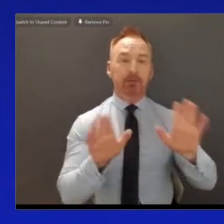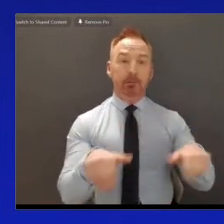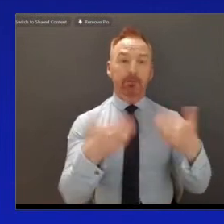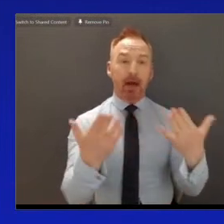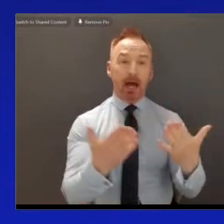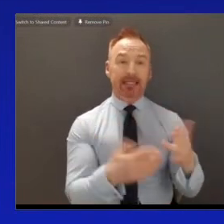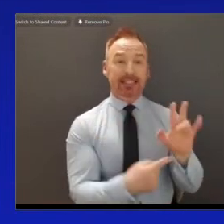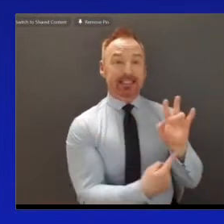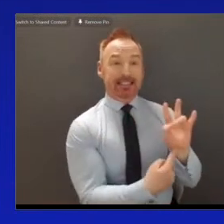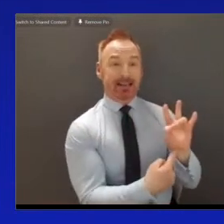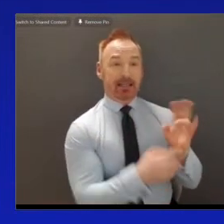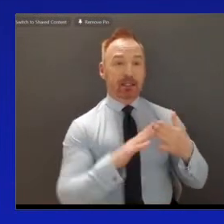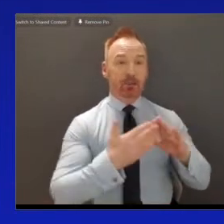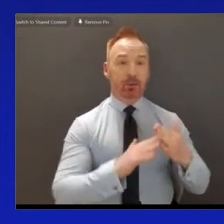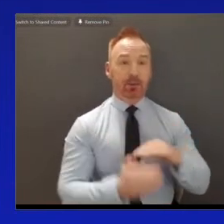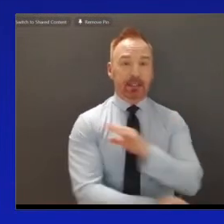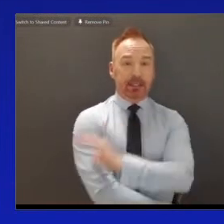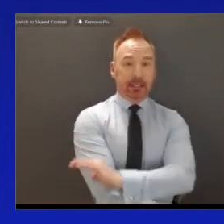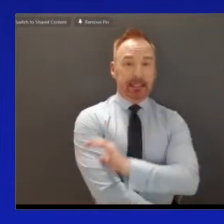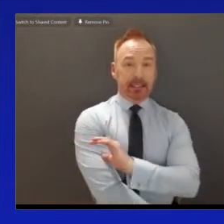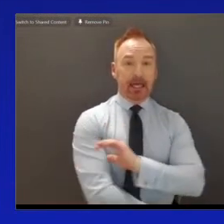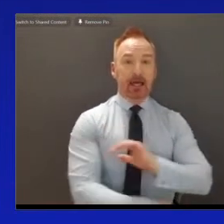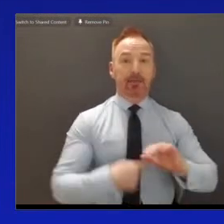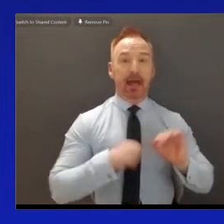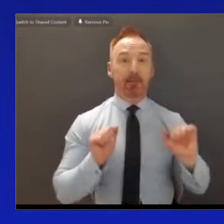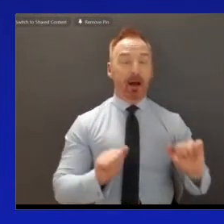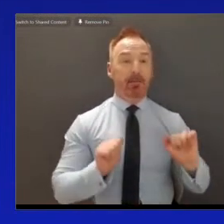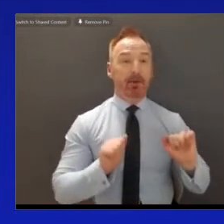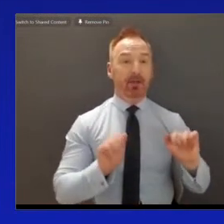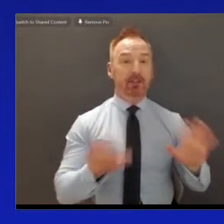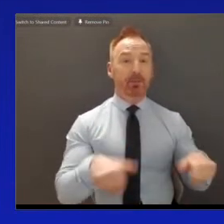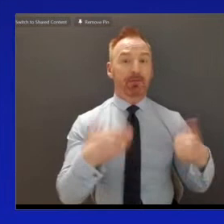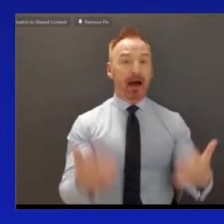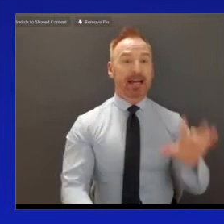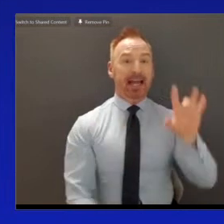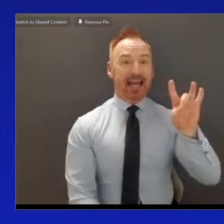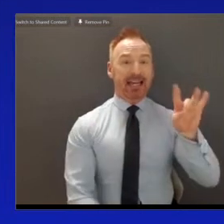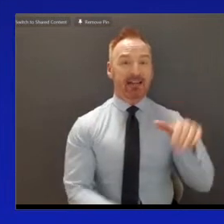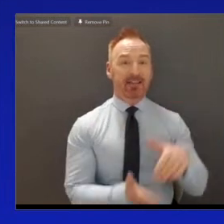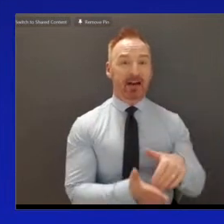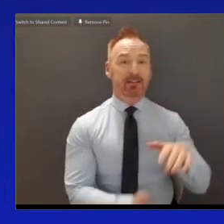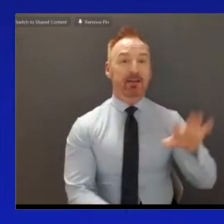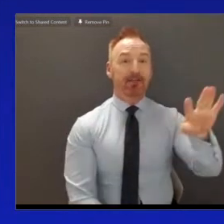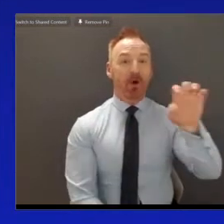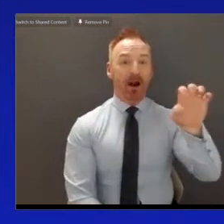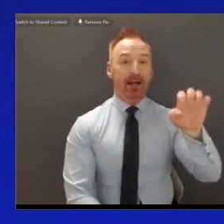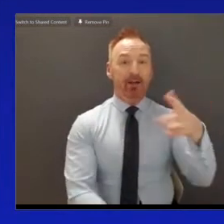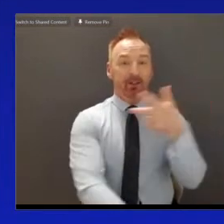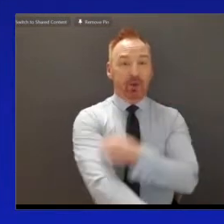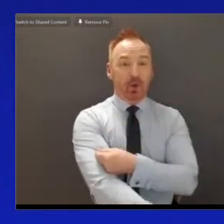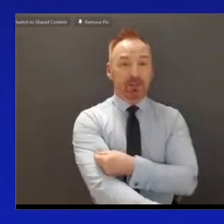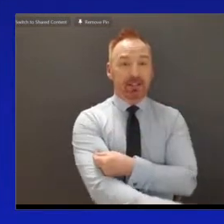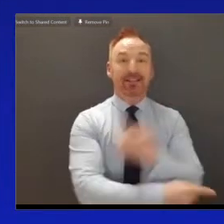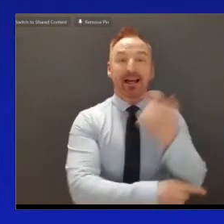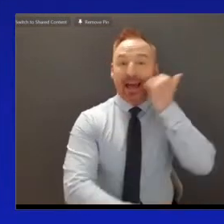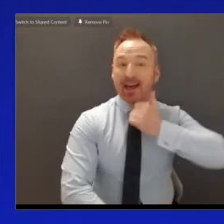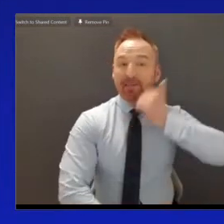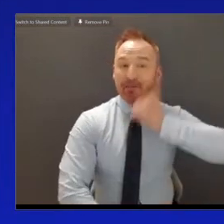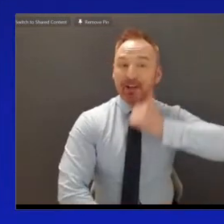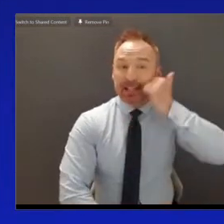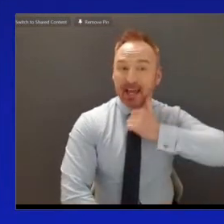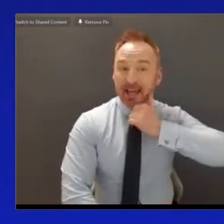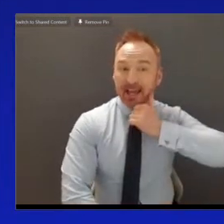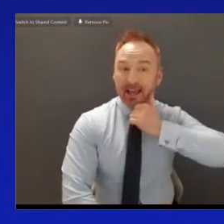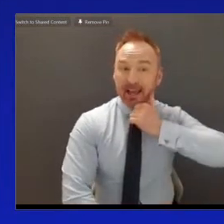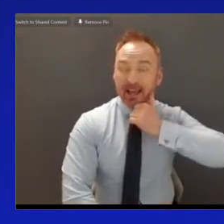community clinics, which would have the capacity to administer 8,400 doses per day. We could scale